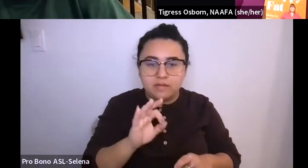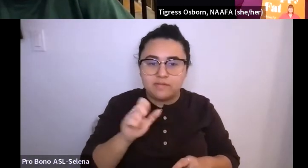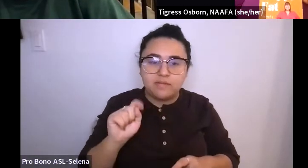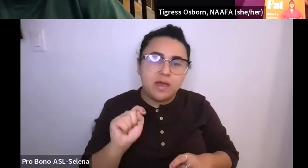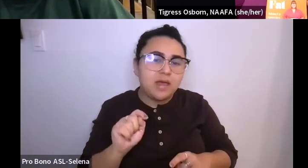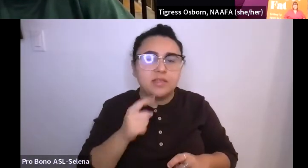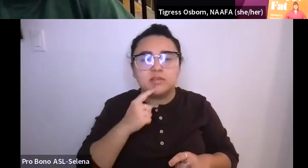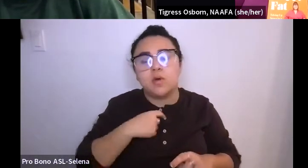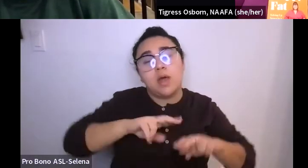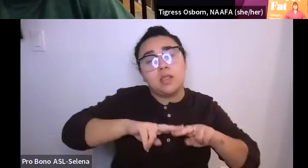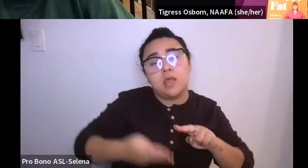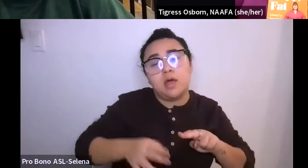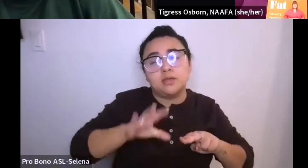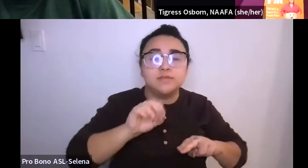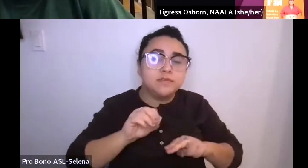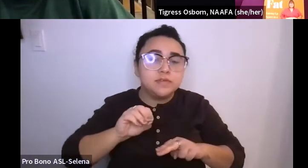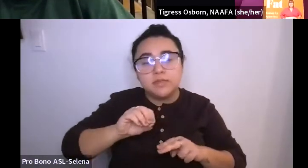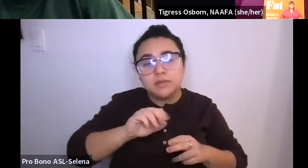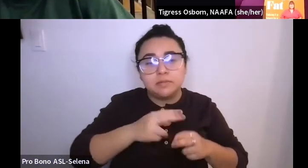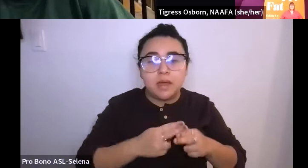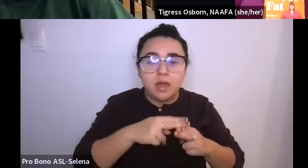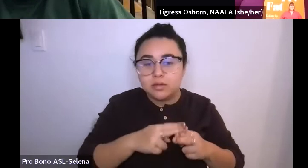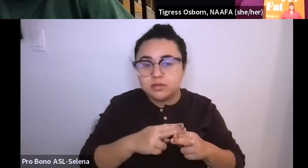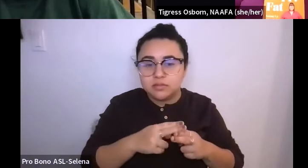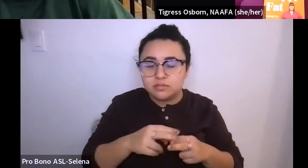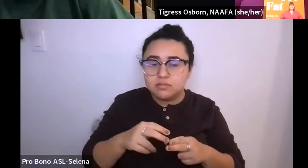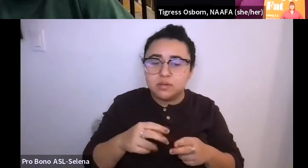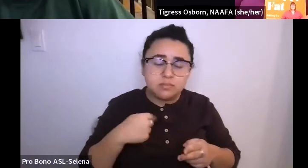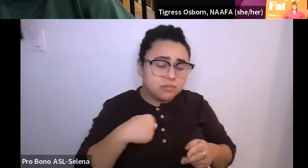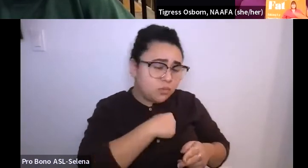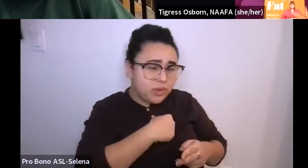that we know in our lived experience are hilarious about being fat.